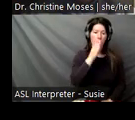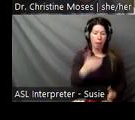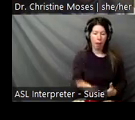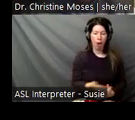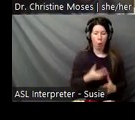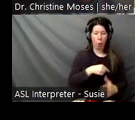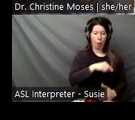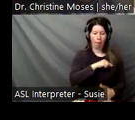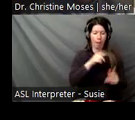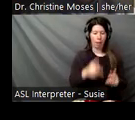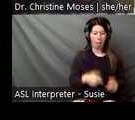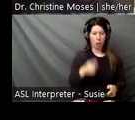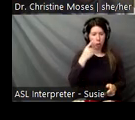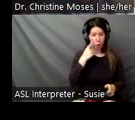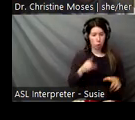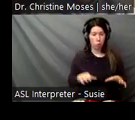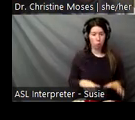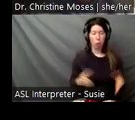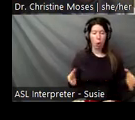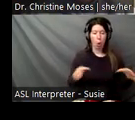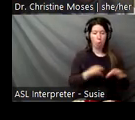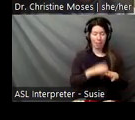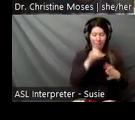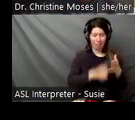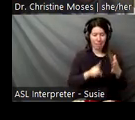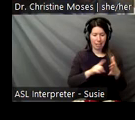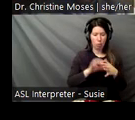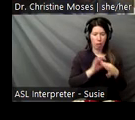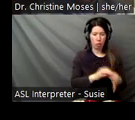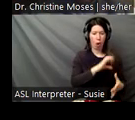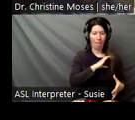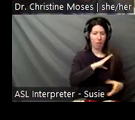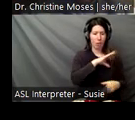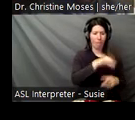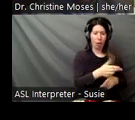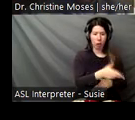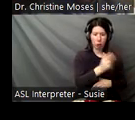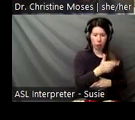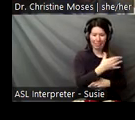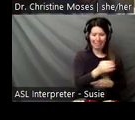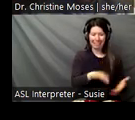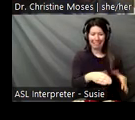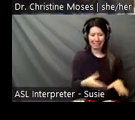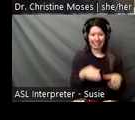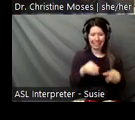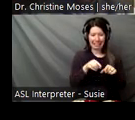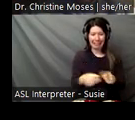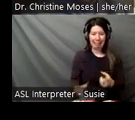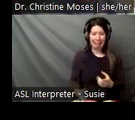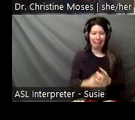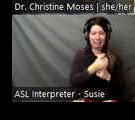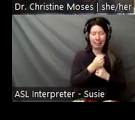review closed investigations pertaining to officer-involved shootings and deaths in custody on an ongoing